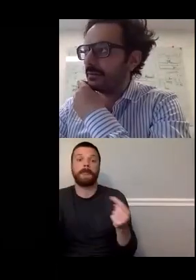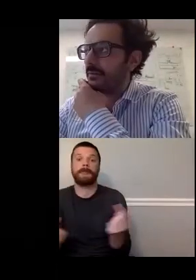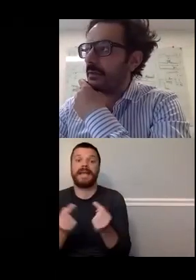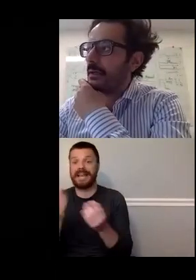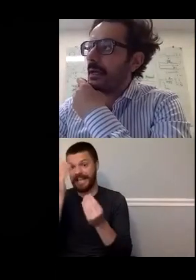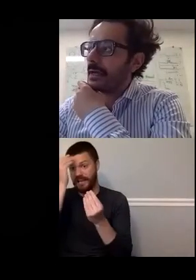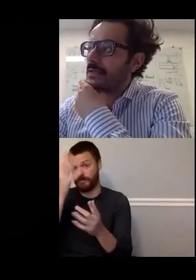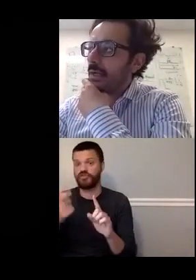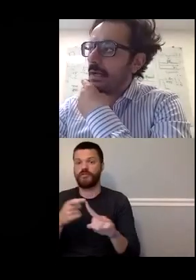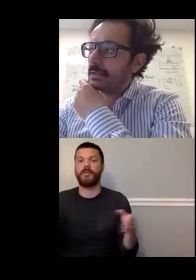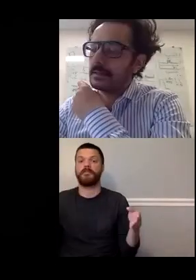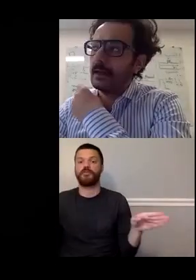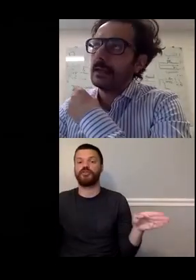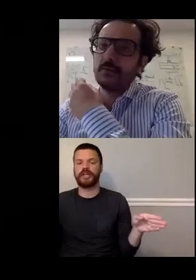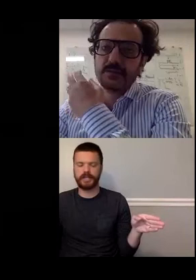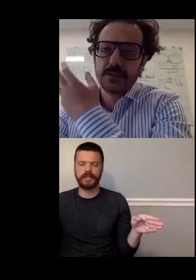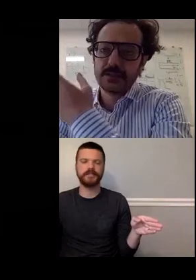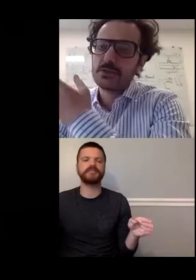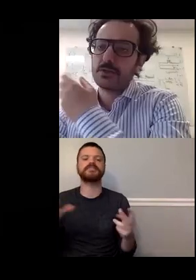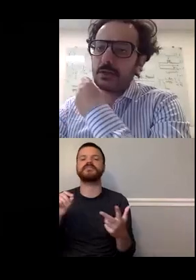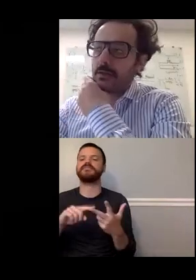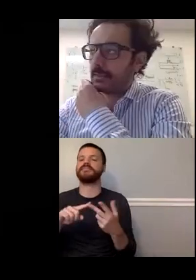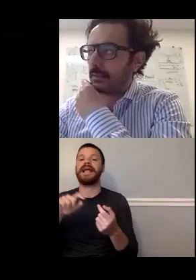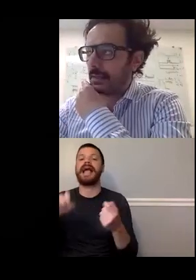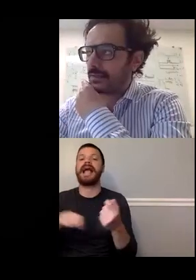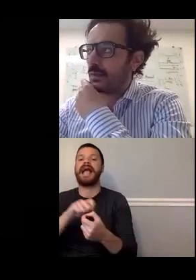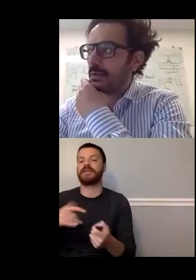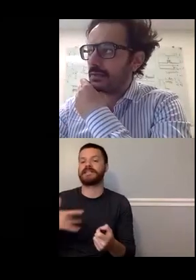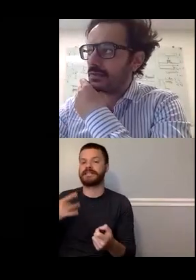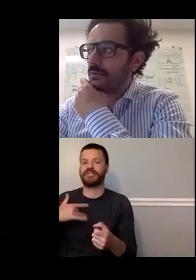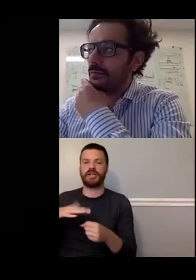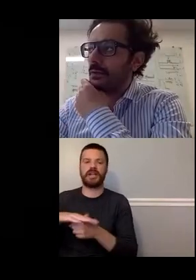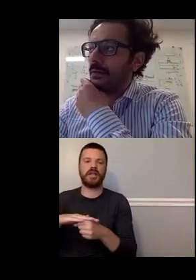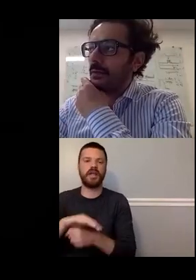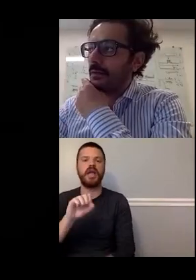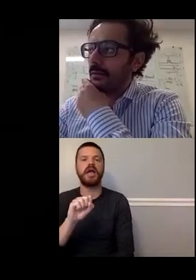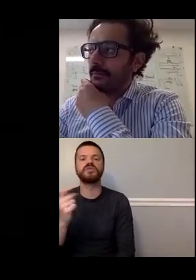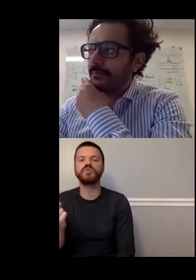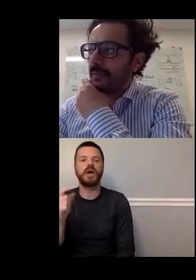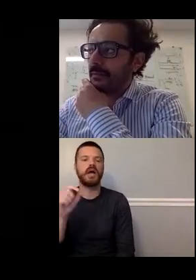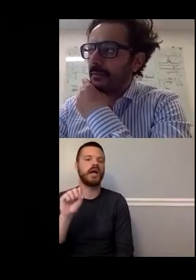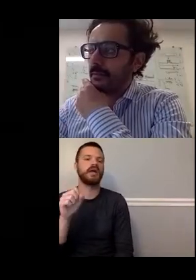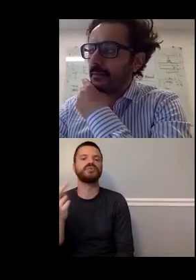the periphery, as well as accurate sensation areas like S1 and S2